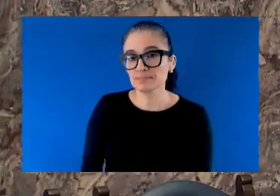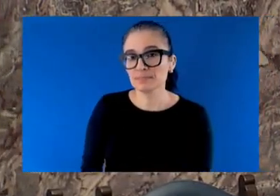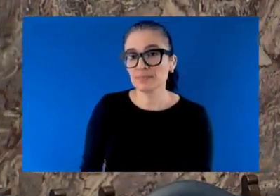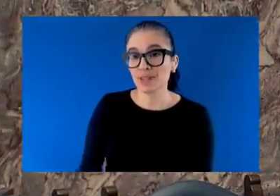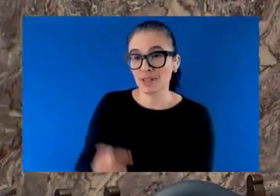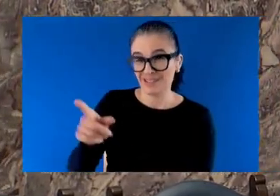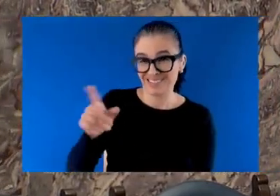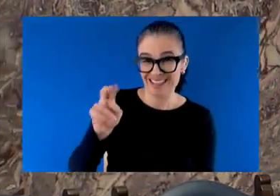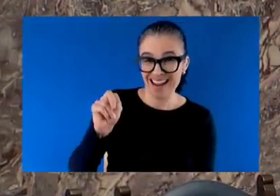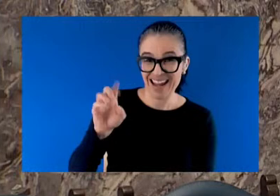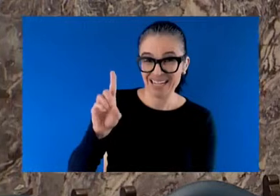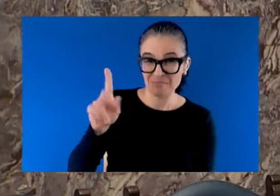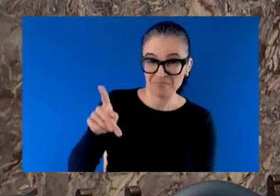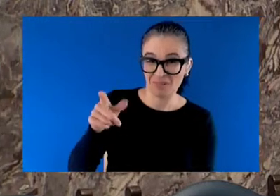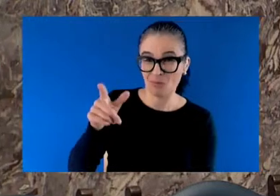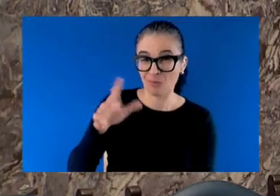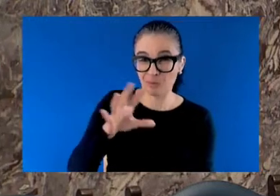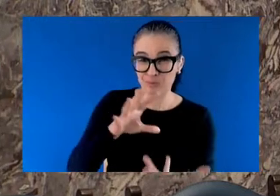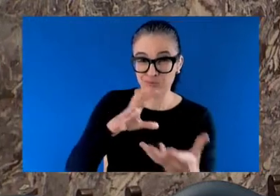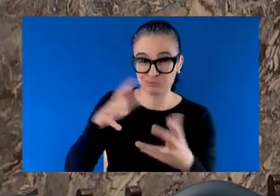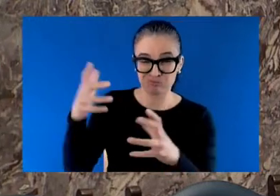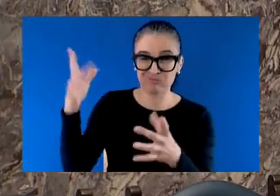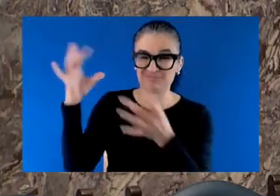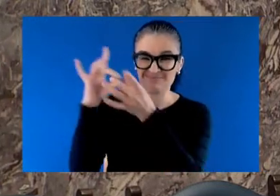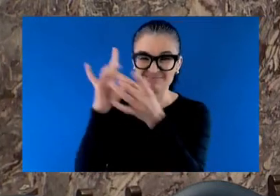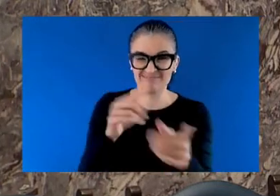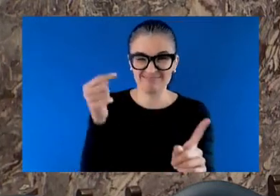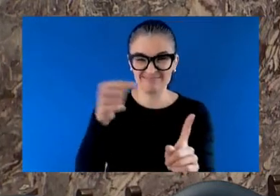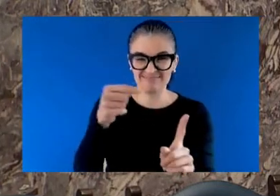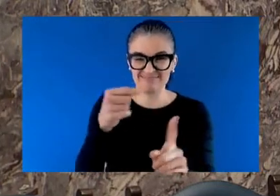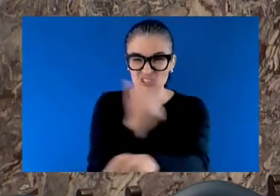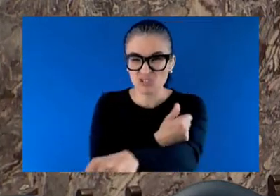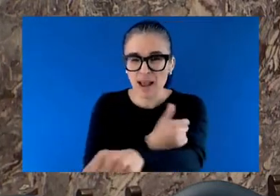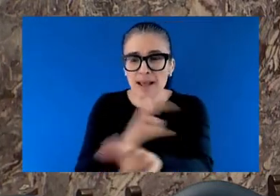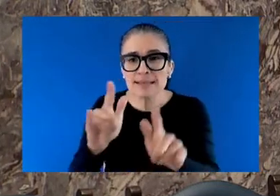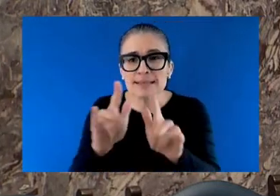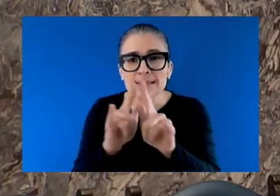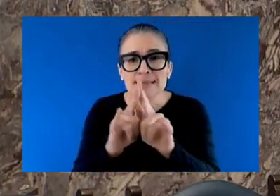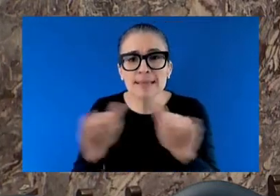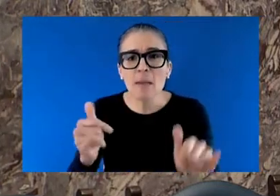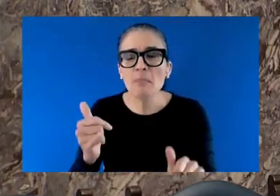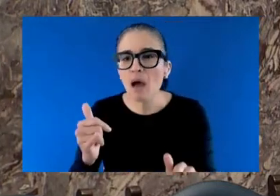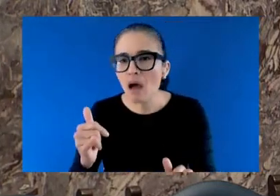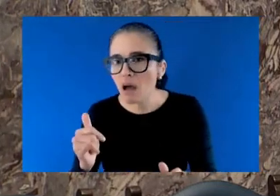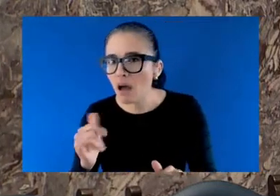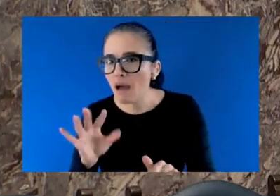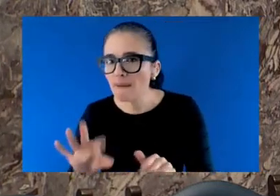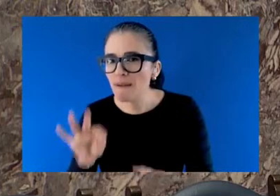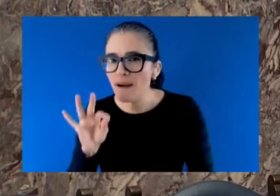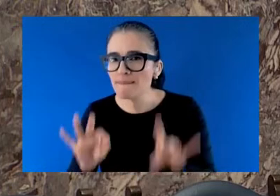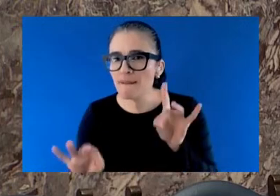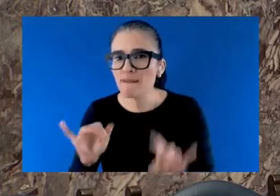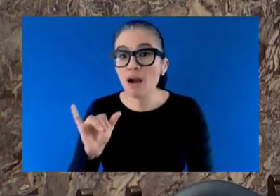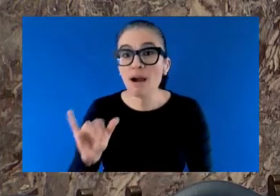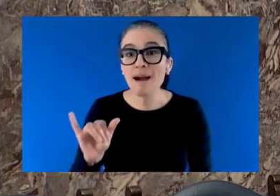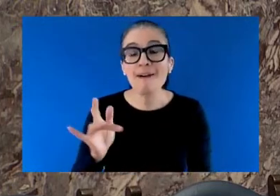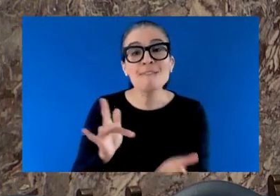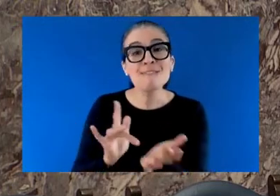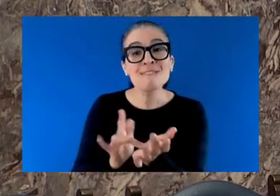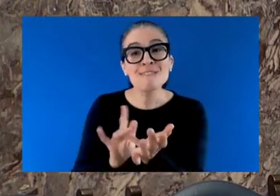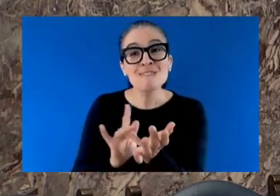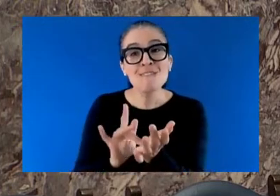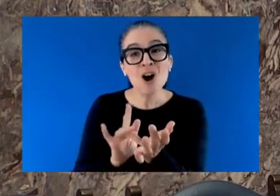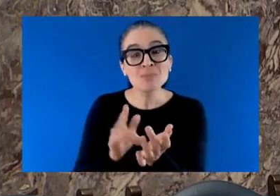have uncovered a shocking kickback scheme by predatory pharmacies. These pharmacies have been exposed for paying cash